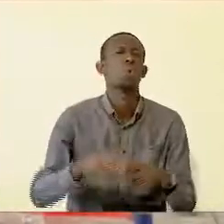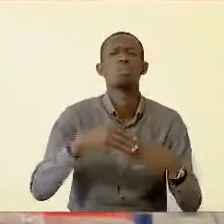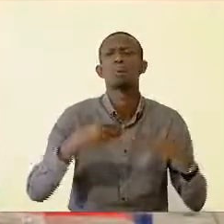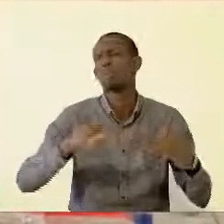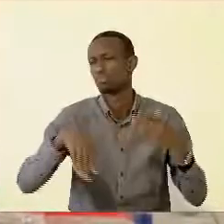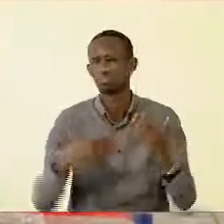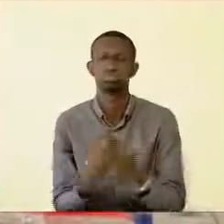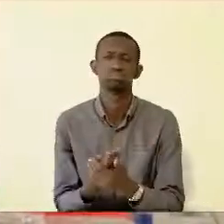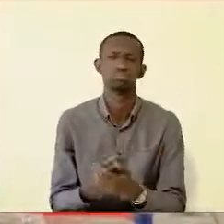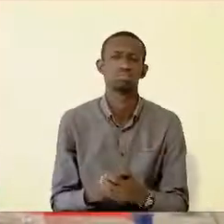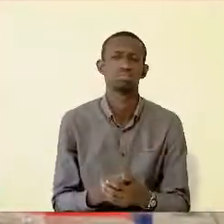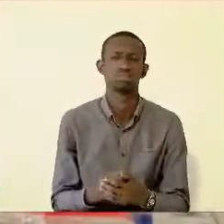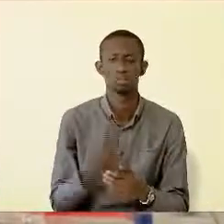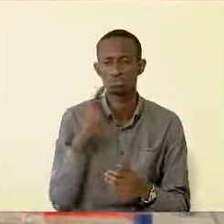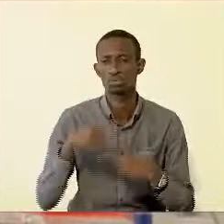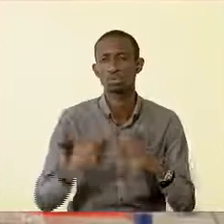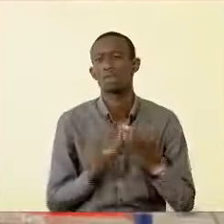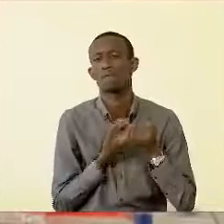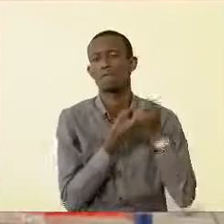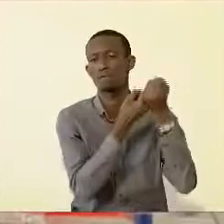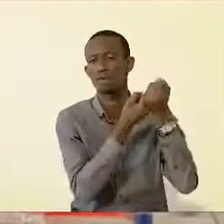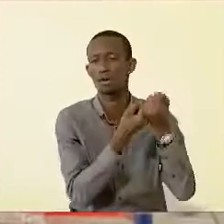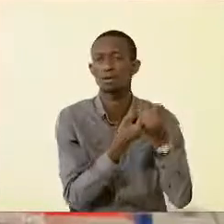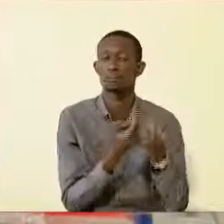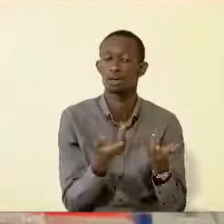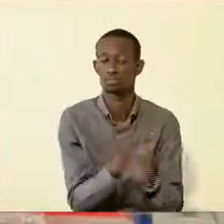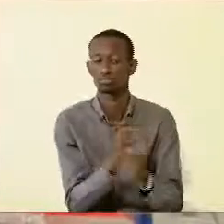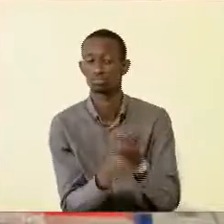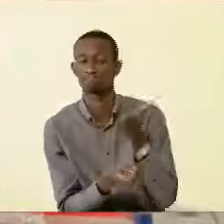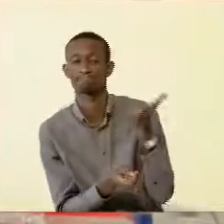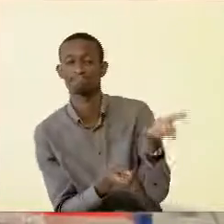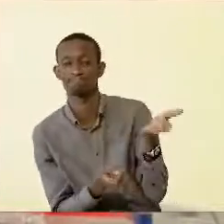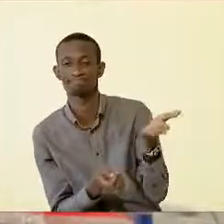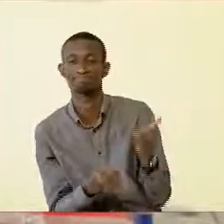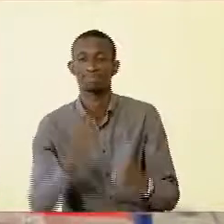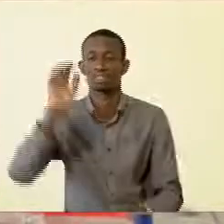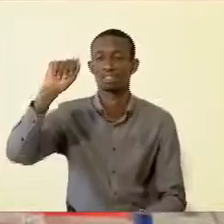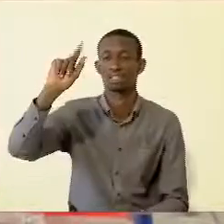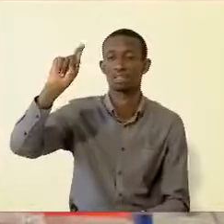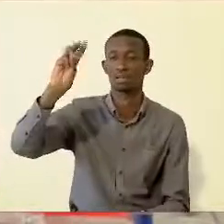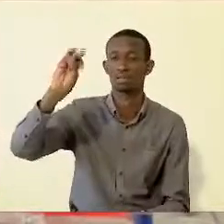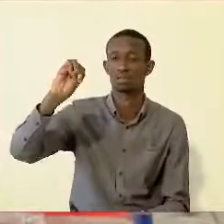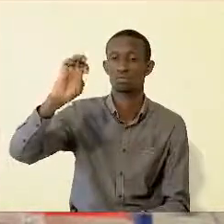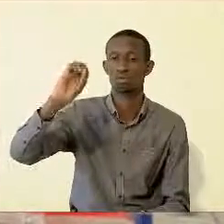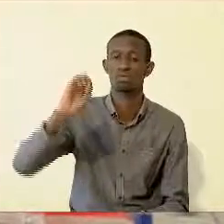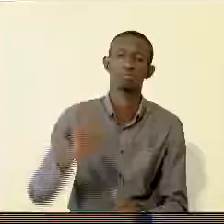properties will be influenced by this change in atom and ion size.